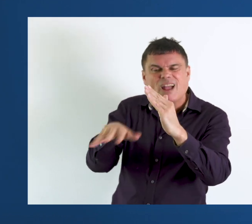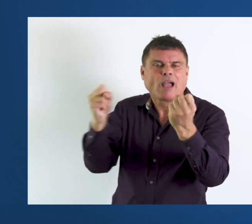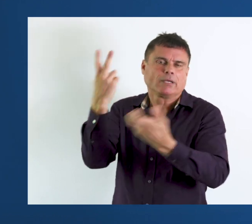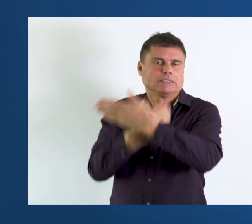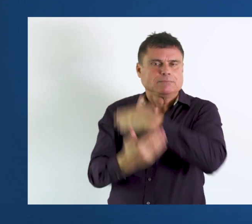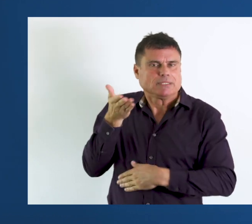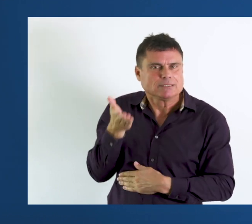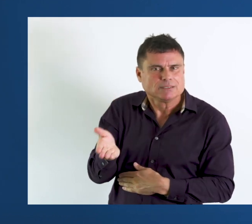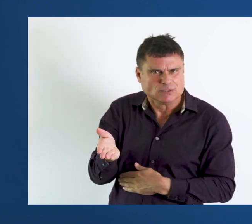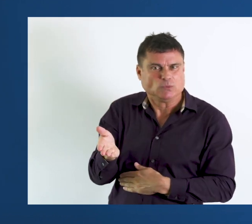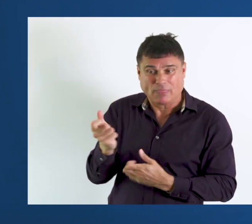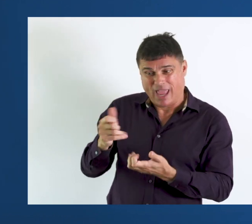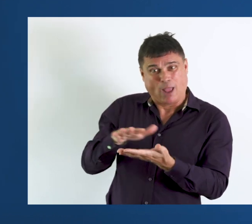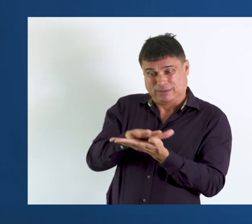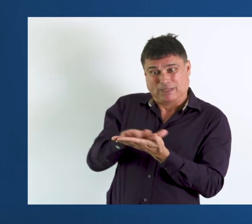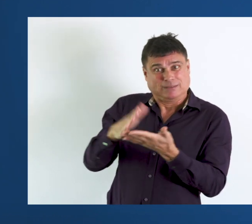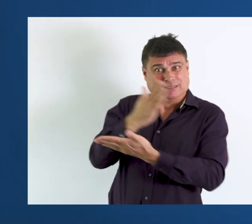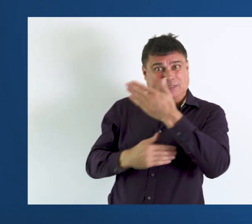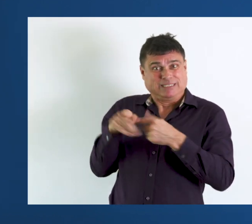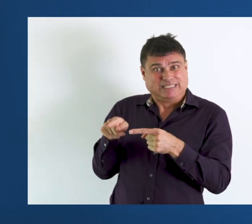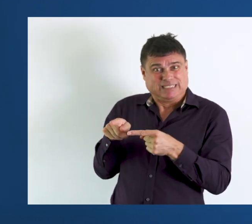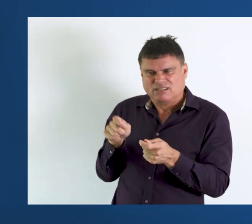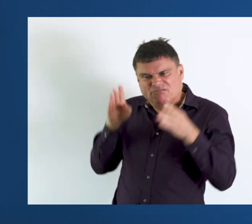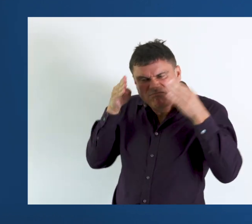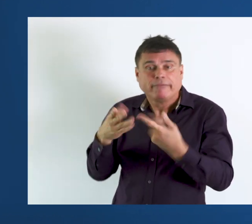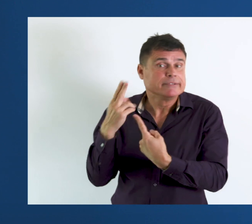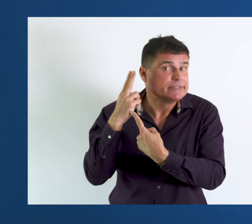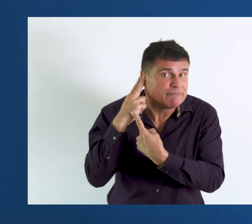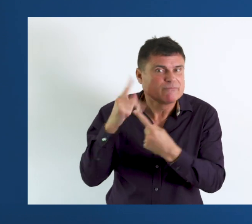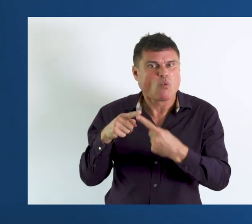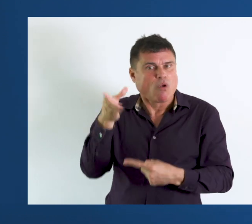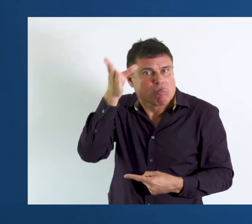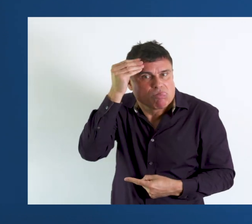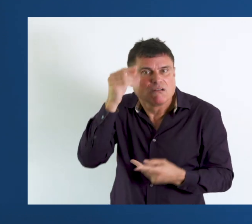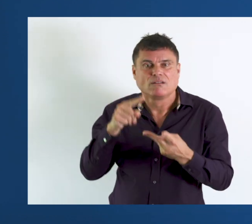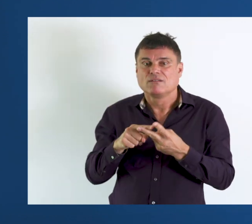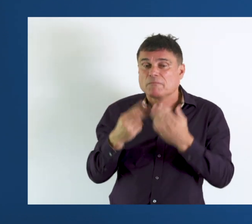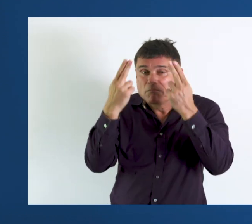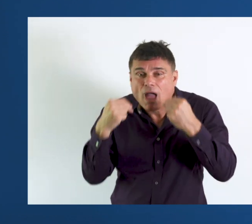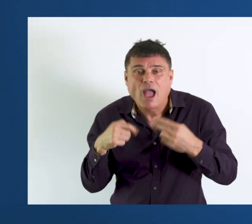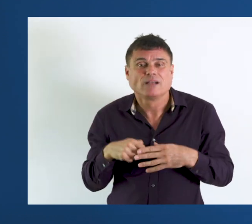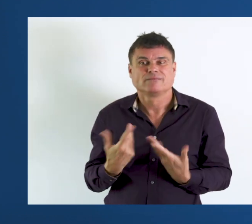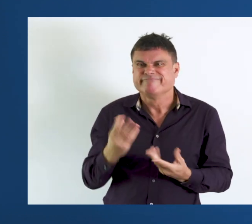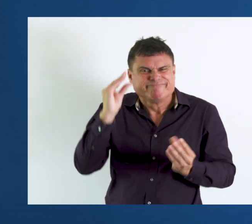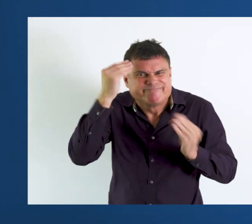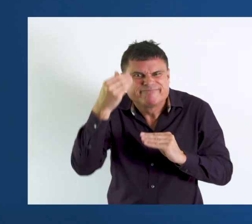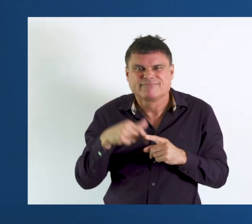And the definition of disabilities was limited to those who were deaf or dumb, blind, insane,